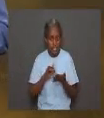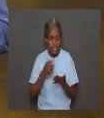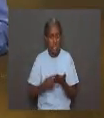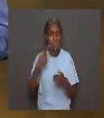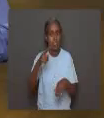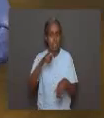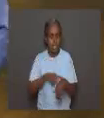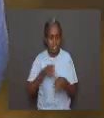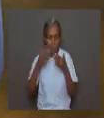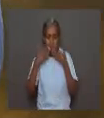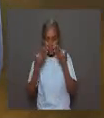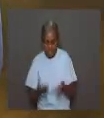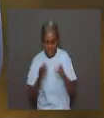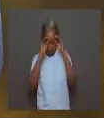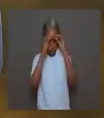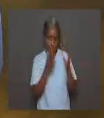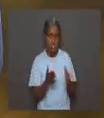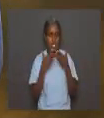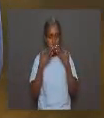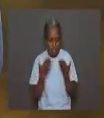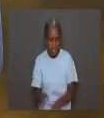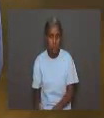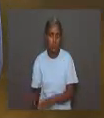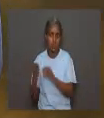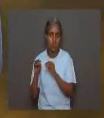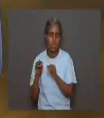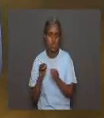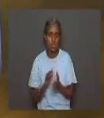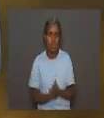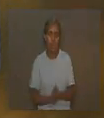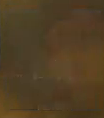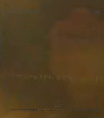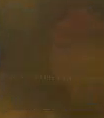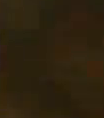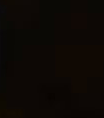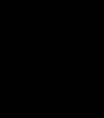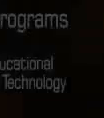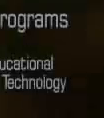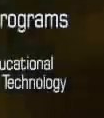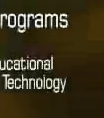Until next time, thank you, teacher. Thank you, students.